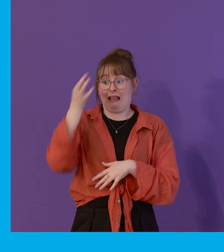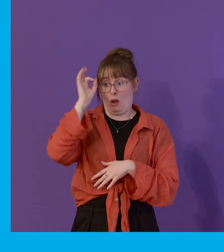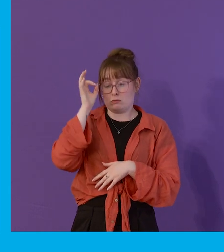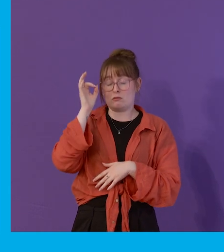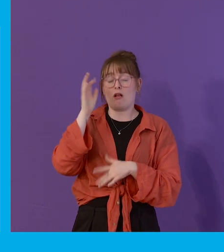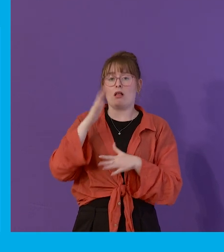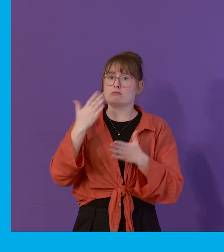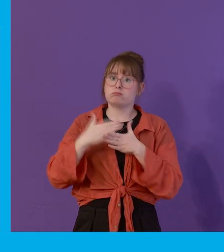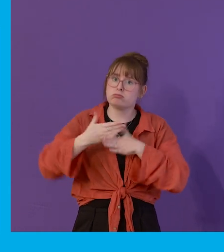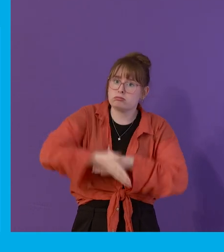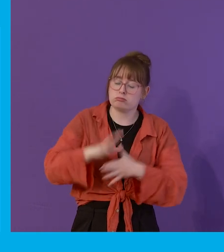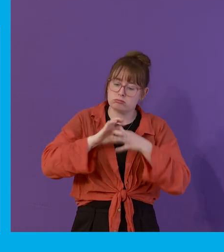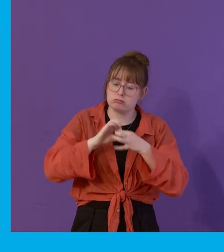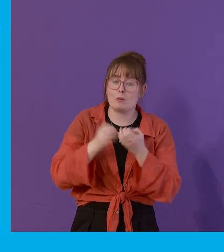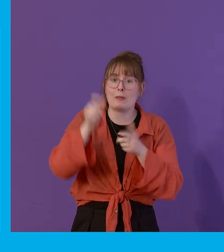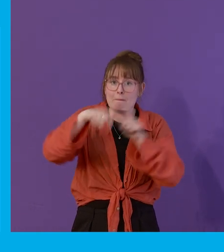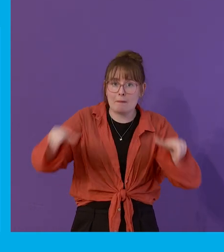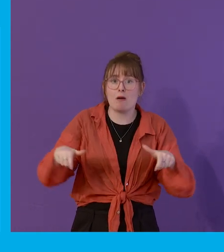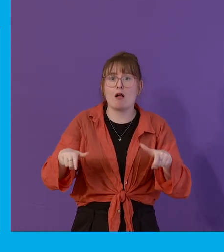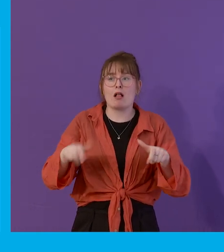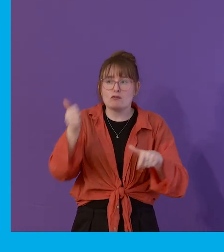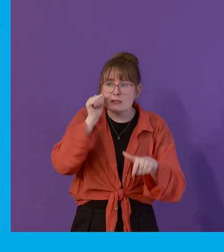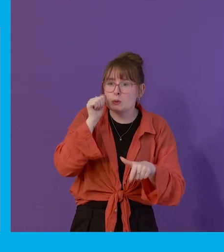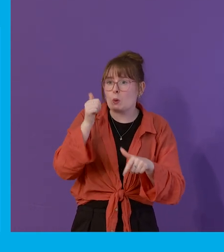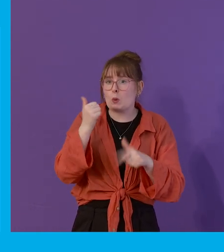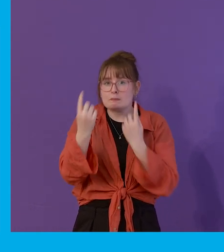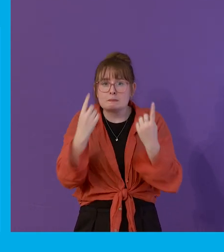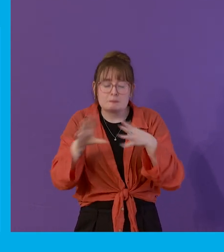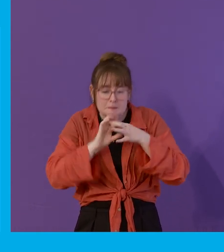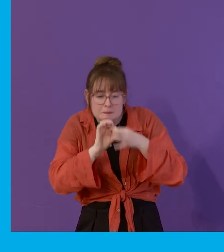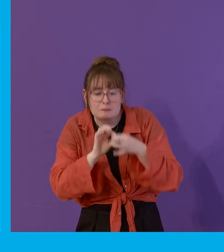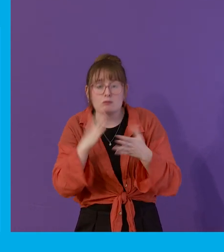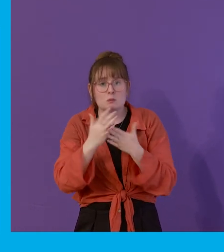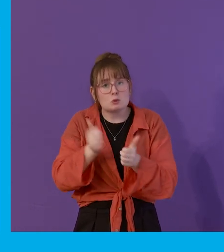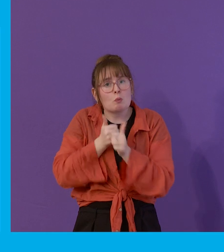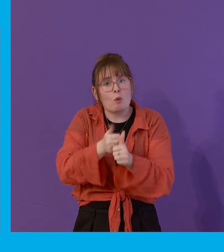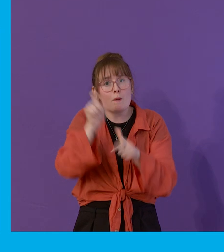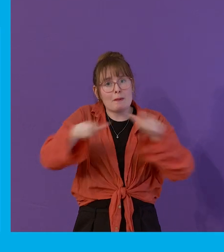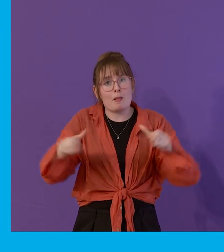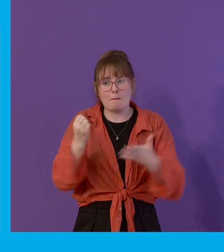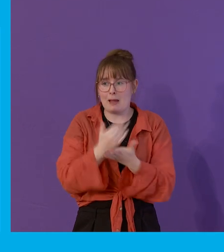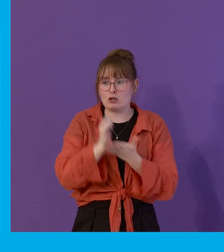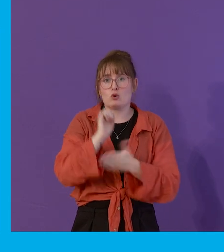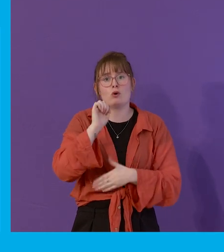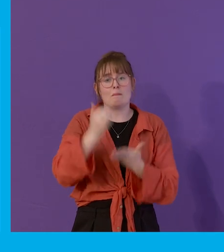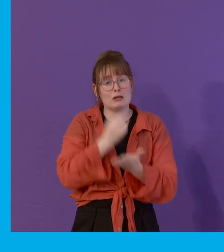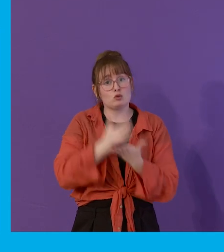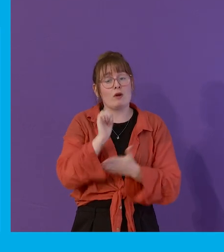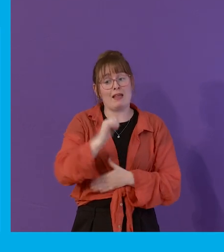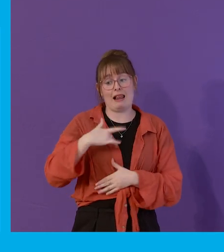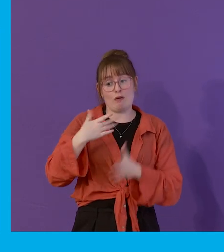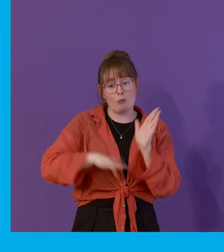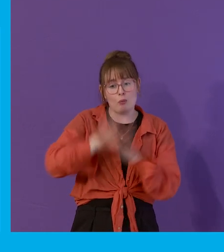working intensively with people, getting to know them, building a relationship with them and supporting them to have a good life. So rather than